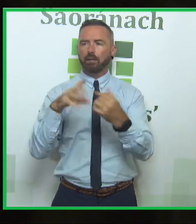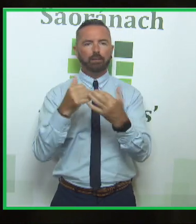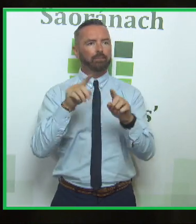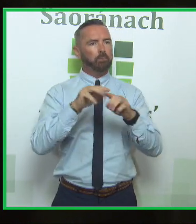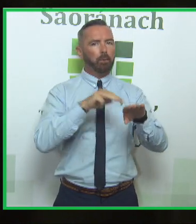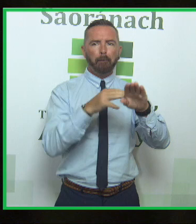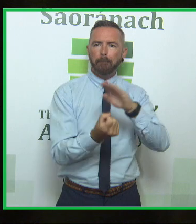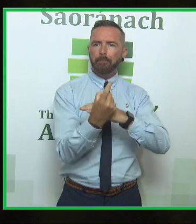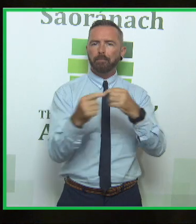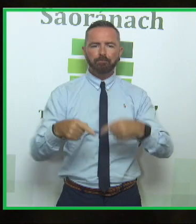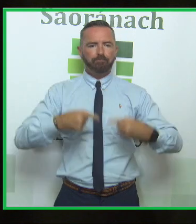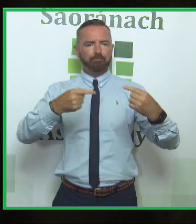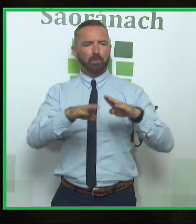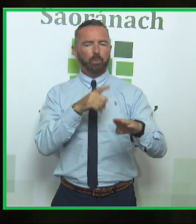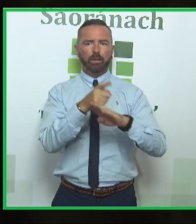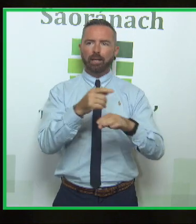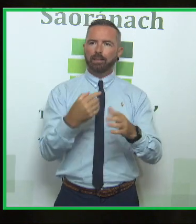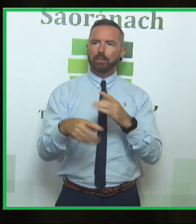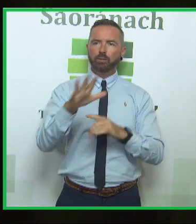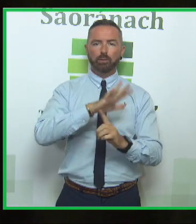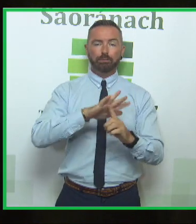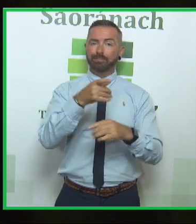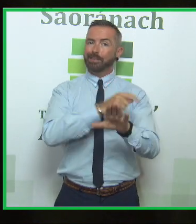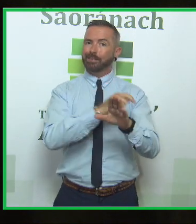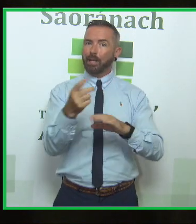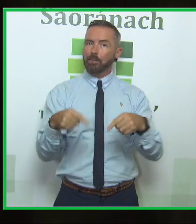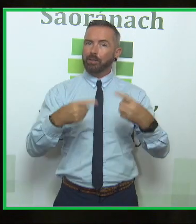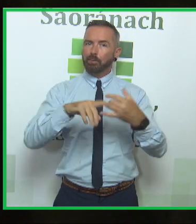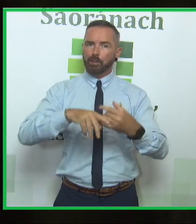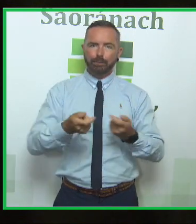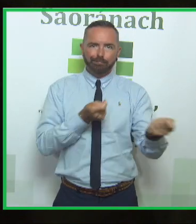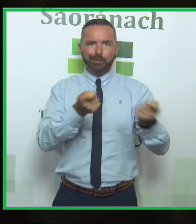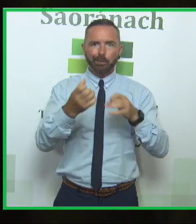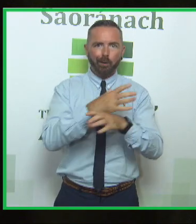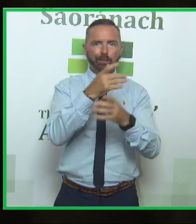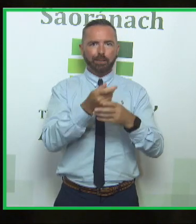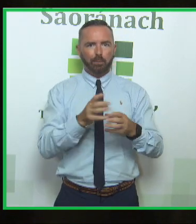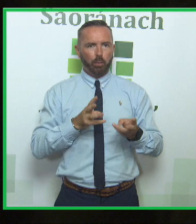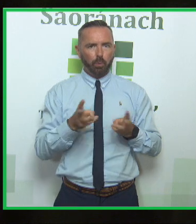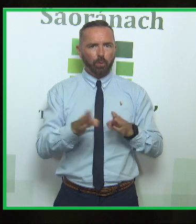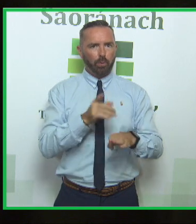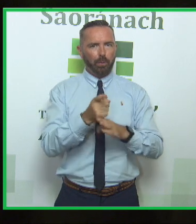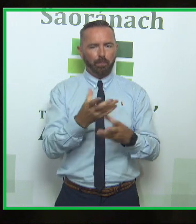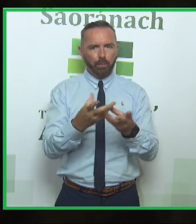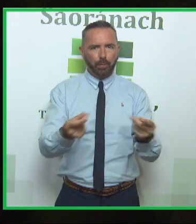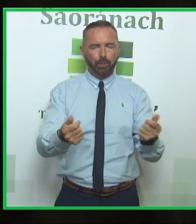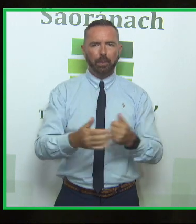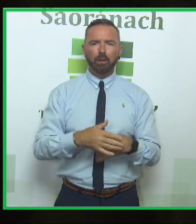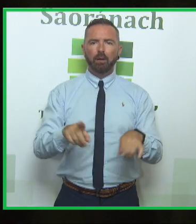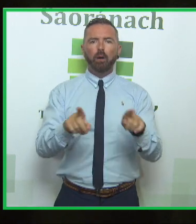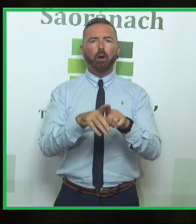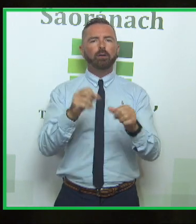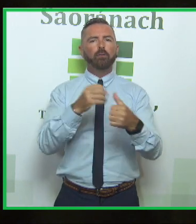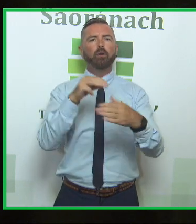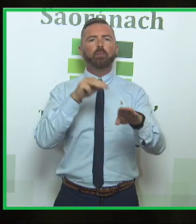that. So, these are the kind of challenges we're trying to grapple with all the time. And we have in there staff retention, and that's